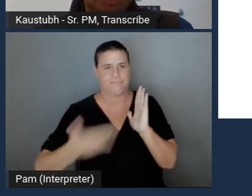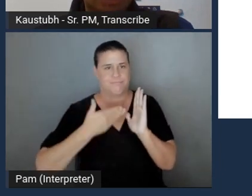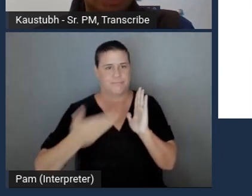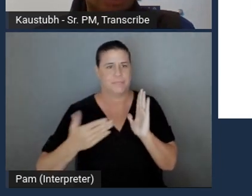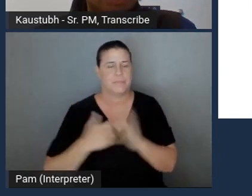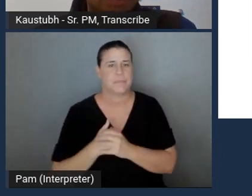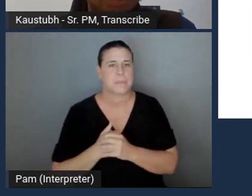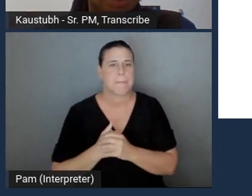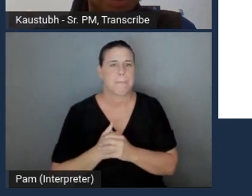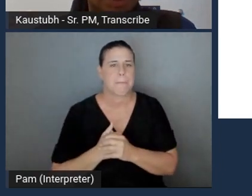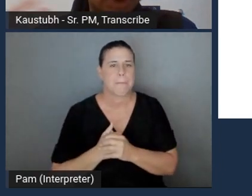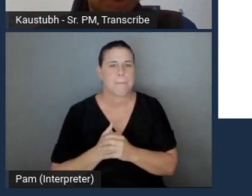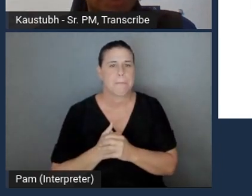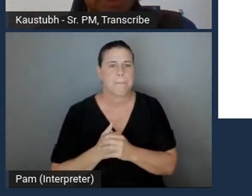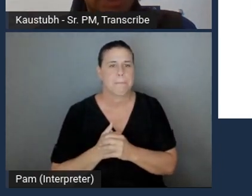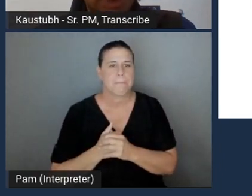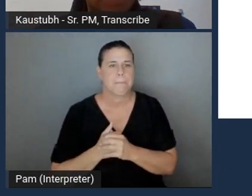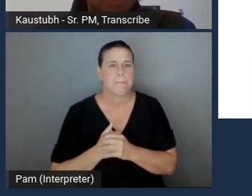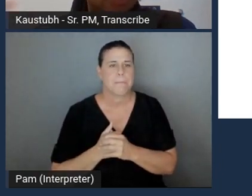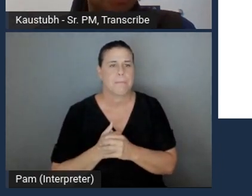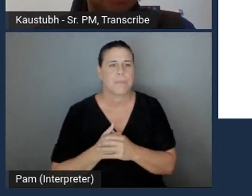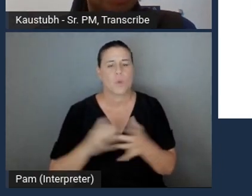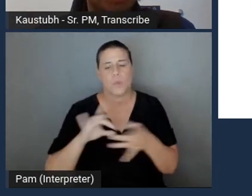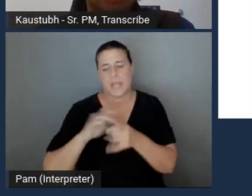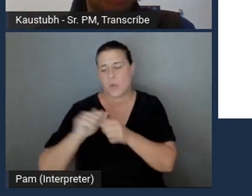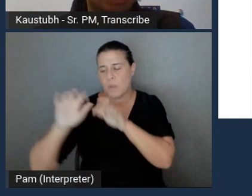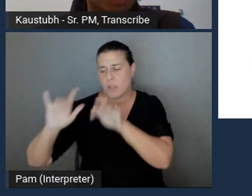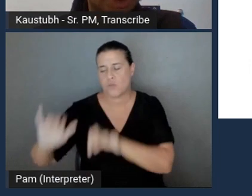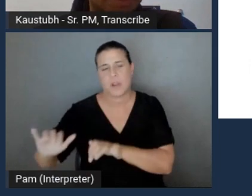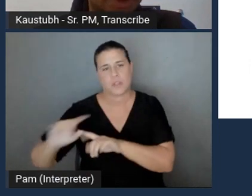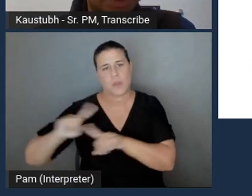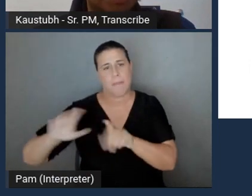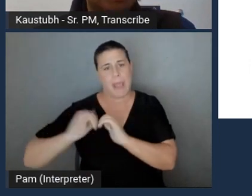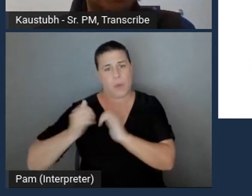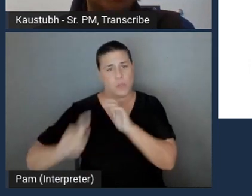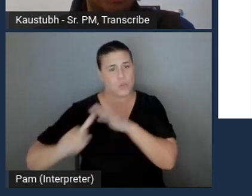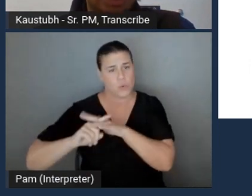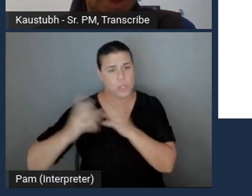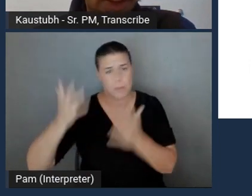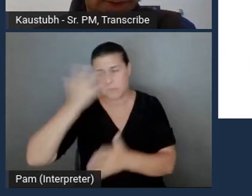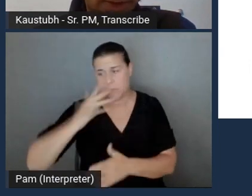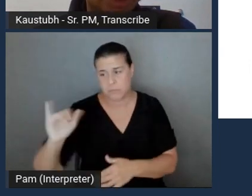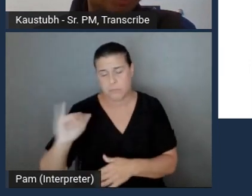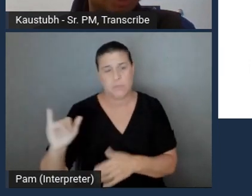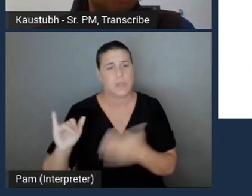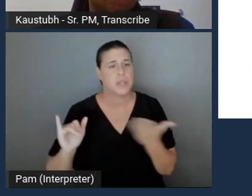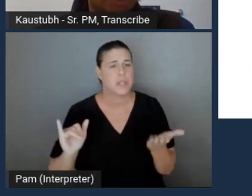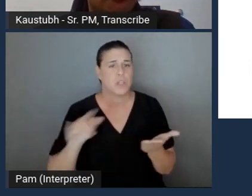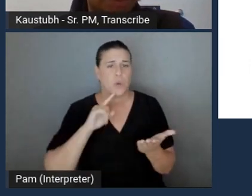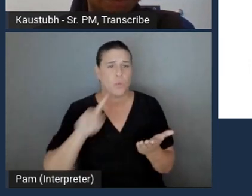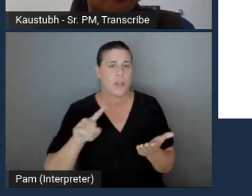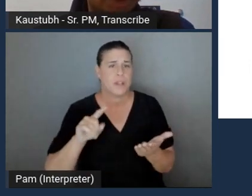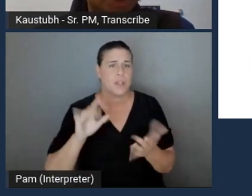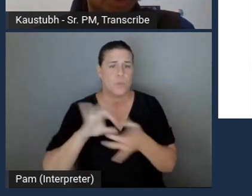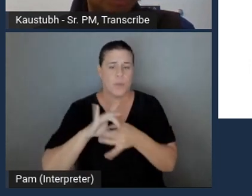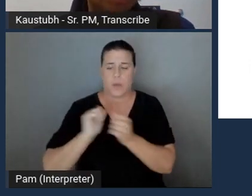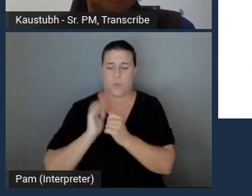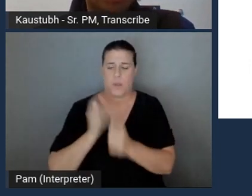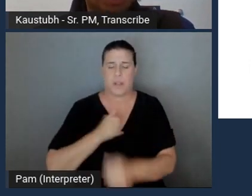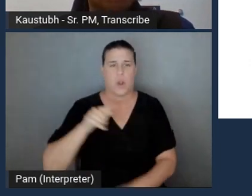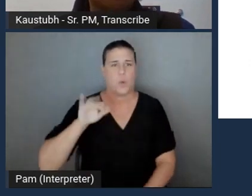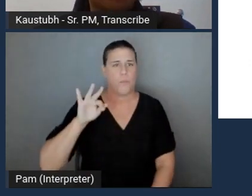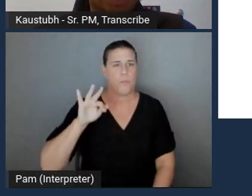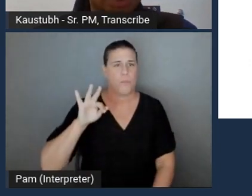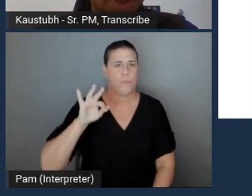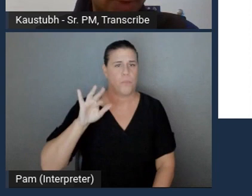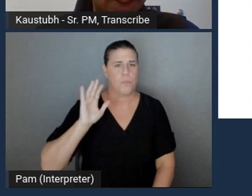So in terms of the transcript, the way the transcript shows up is essentially in a JSON output file. So